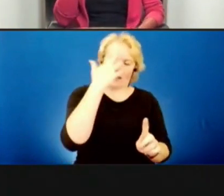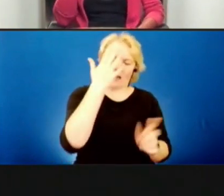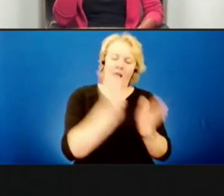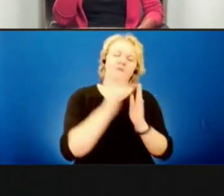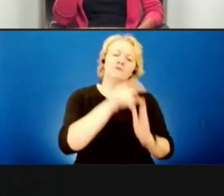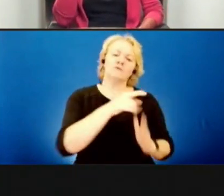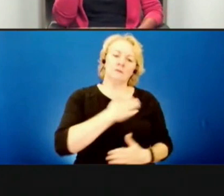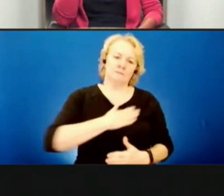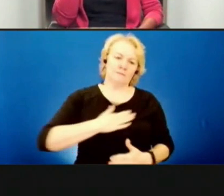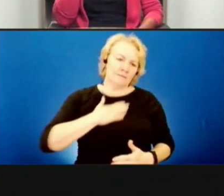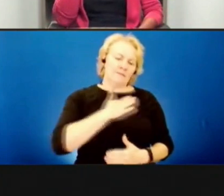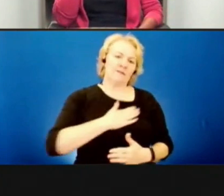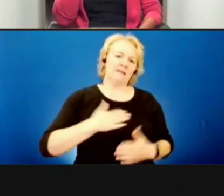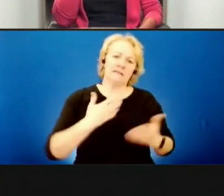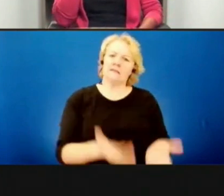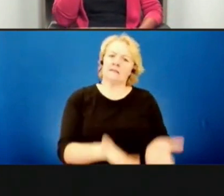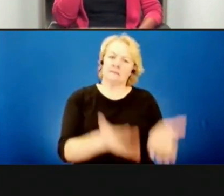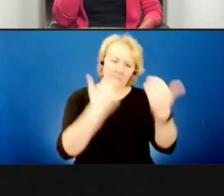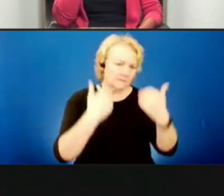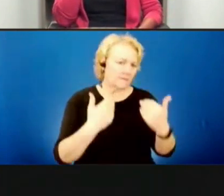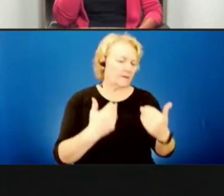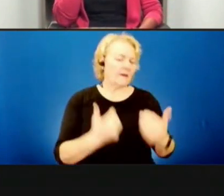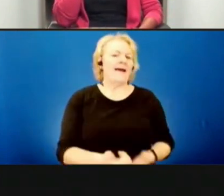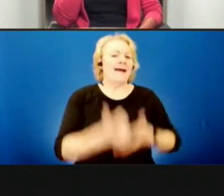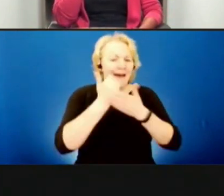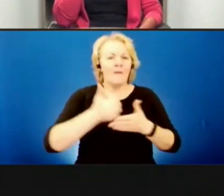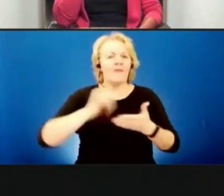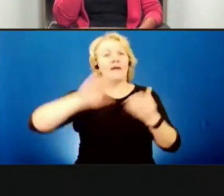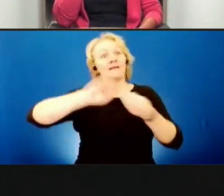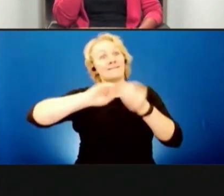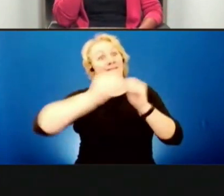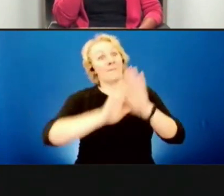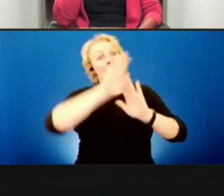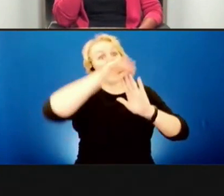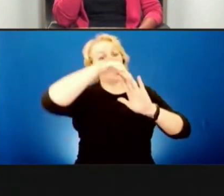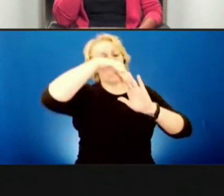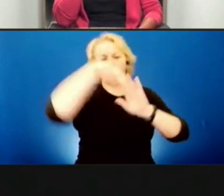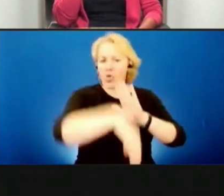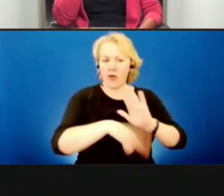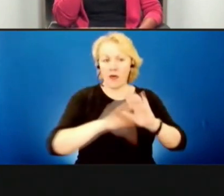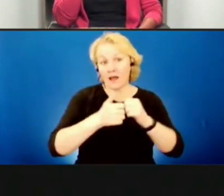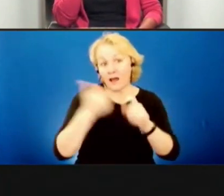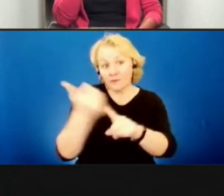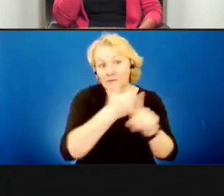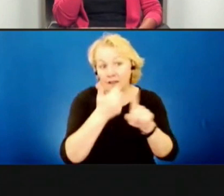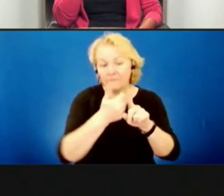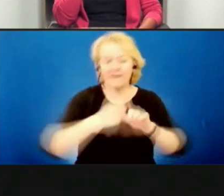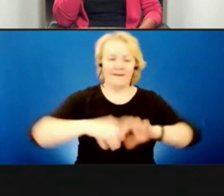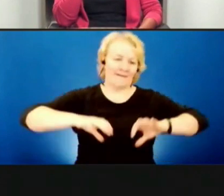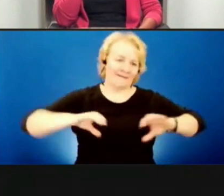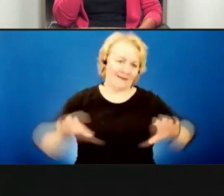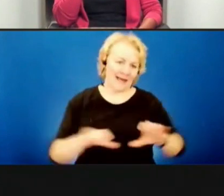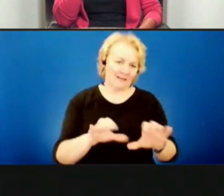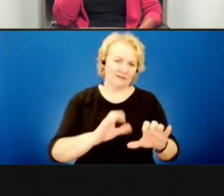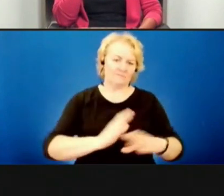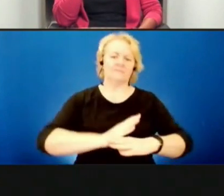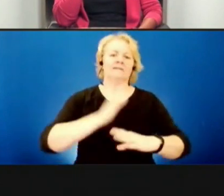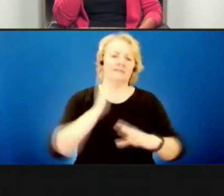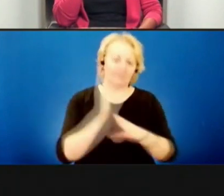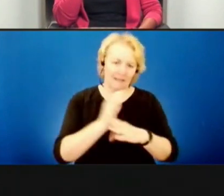and decrease the number of cases in our community by taking actions to stop the spread.